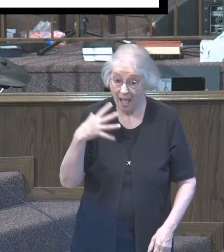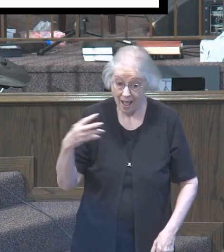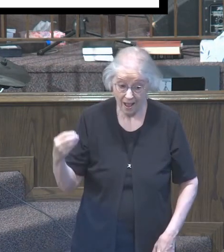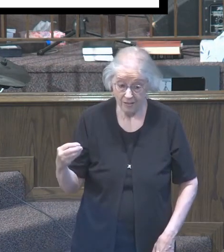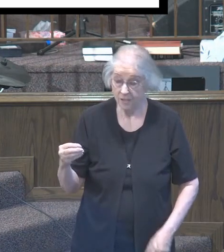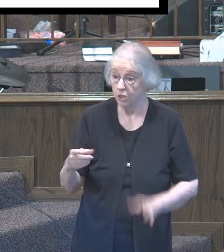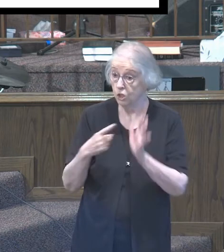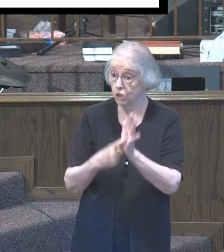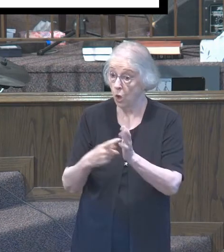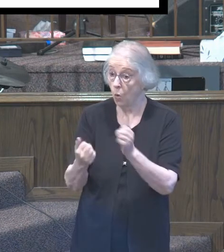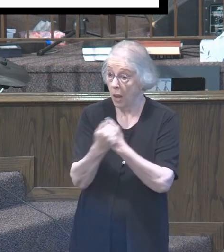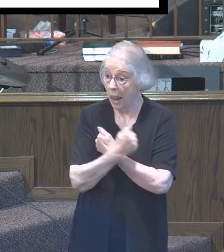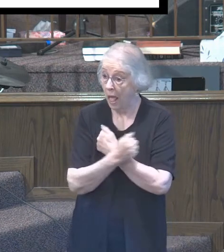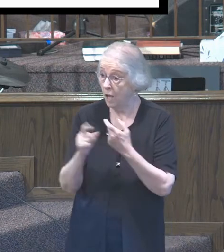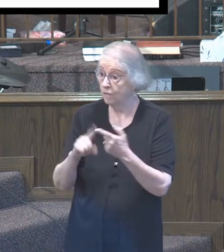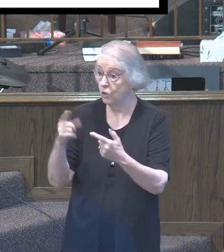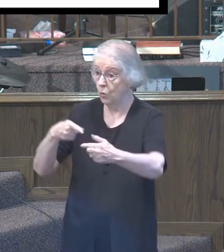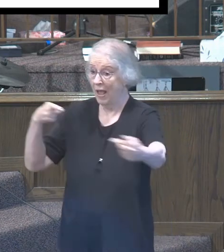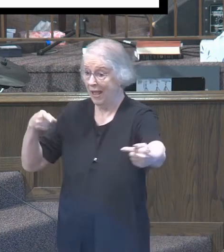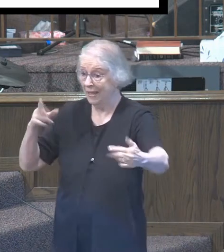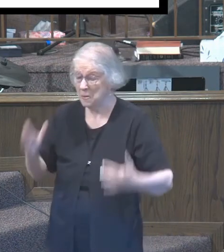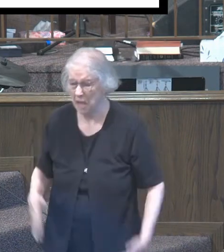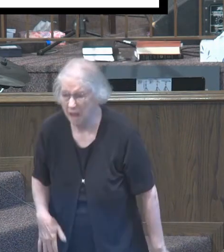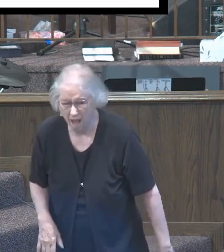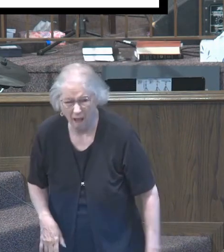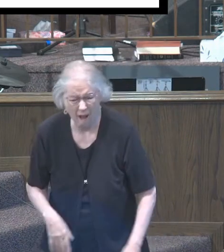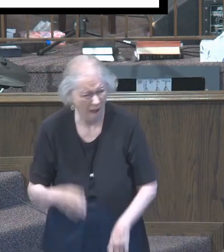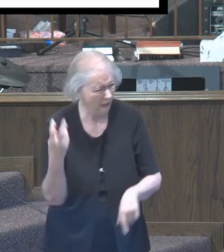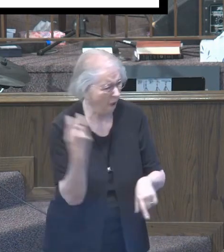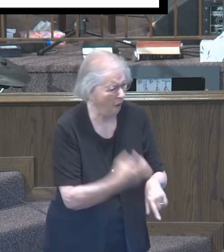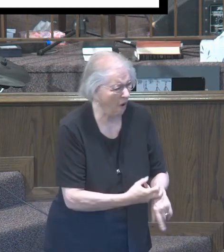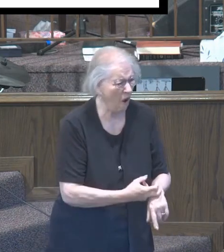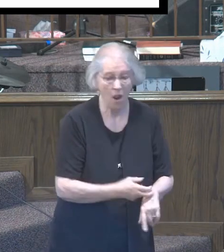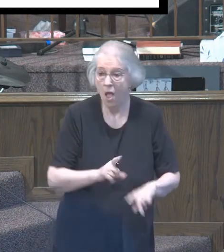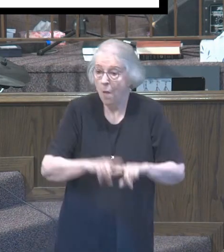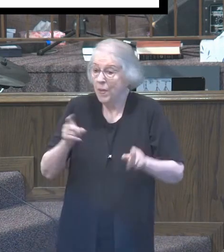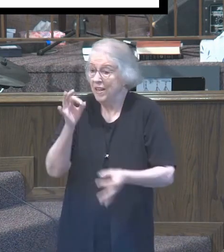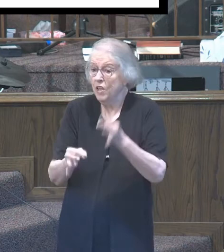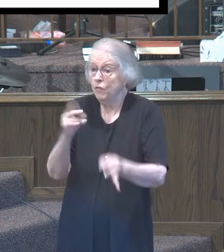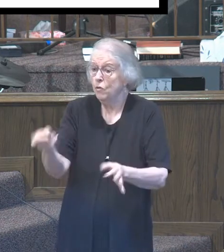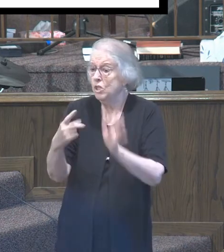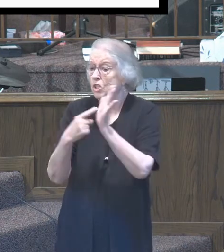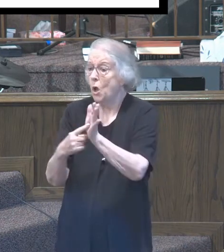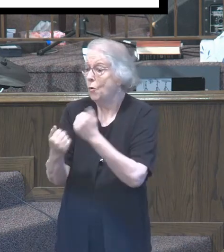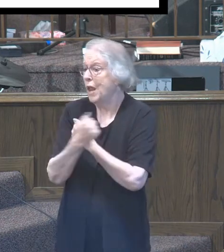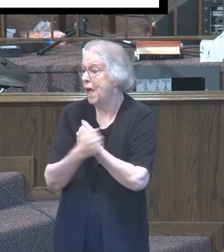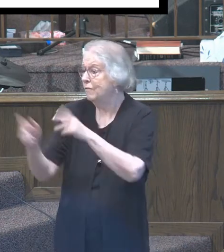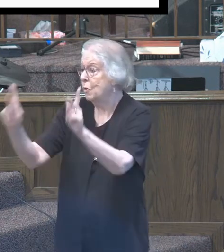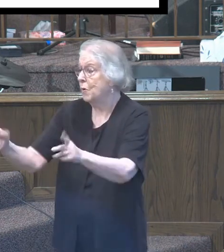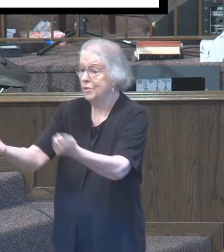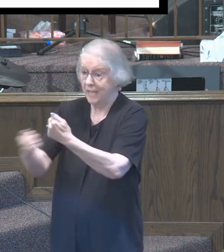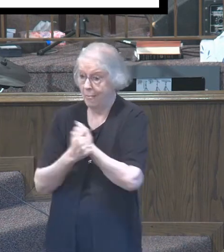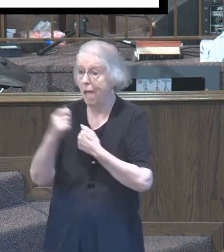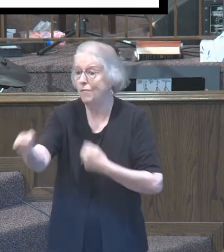bonus? Anybody can do that. And if you simply say hello to those who greet you, do you expect a